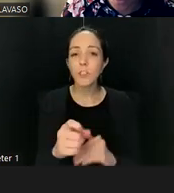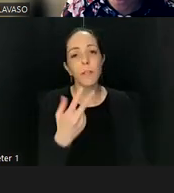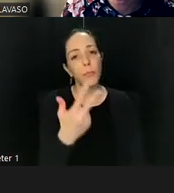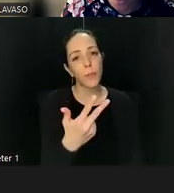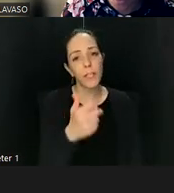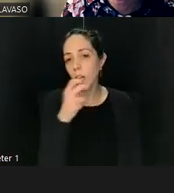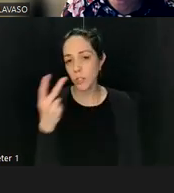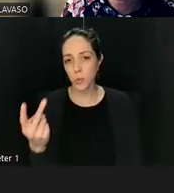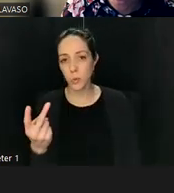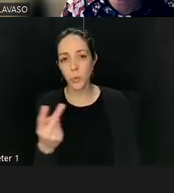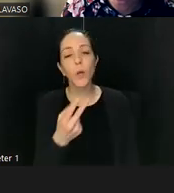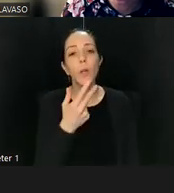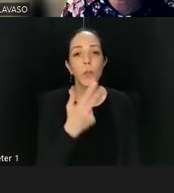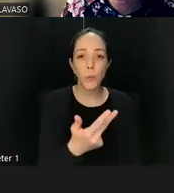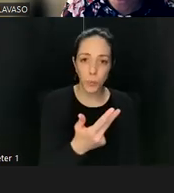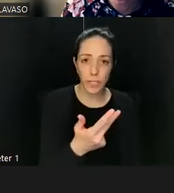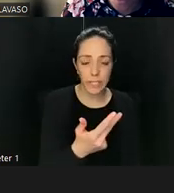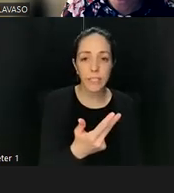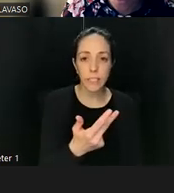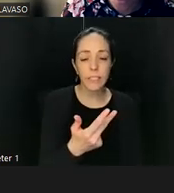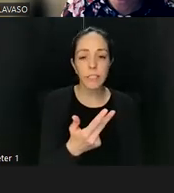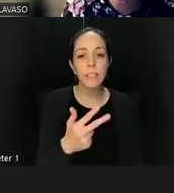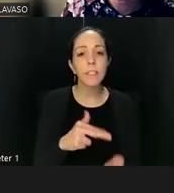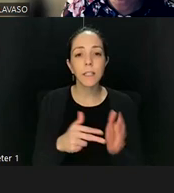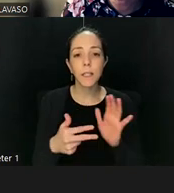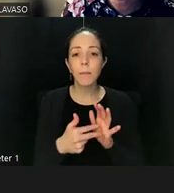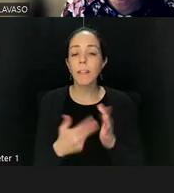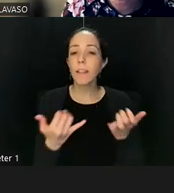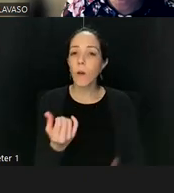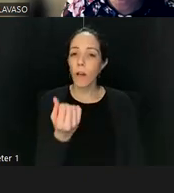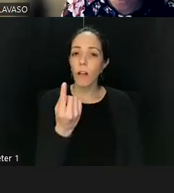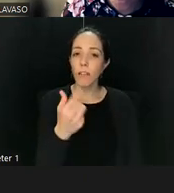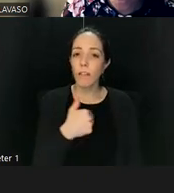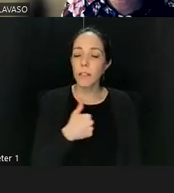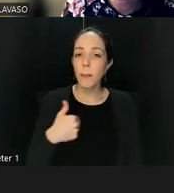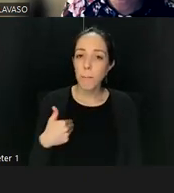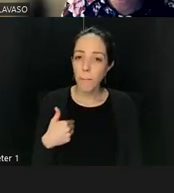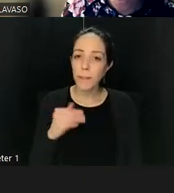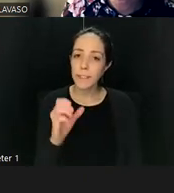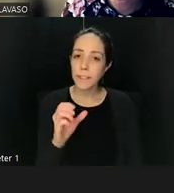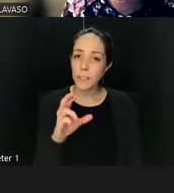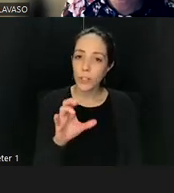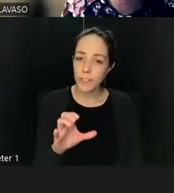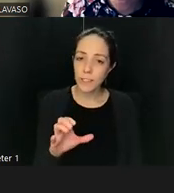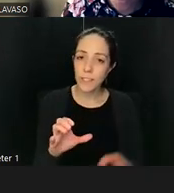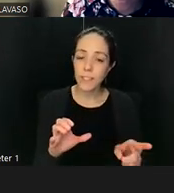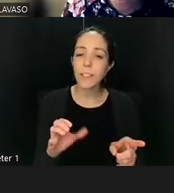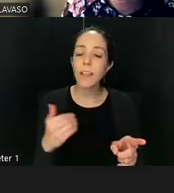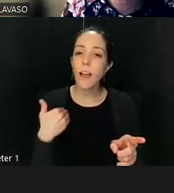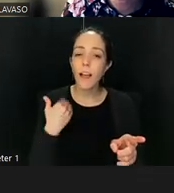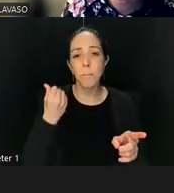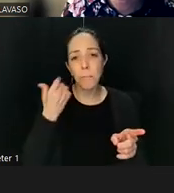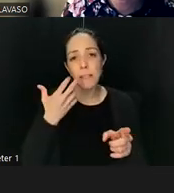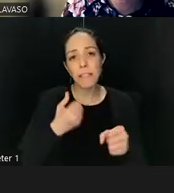you can have people around for 9 years. Right now, the 11 members of the CRC have respectively, these number of years of